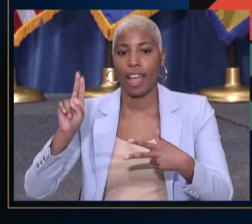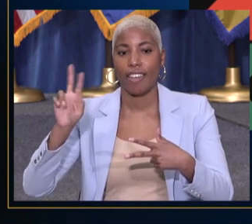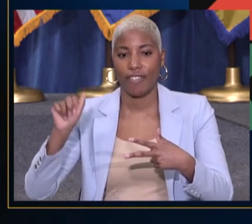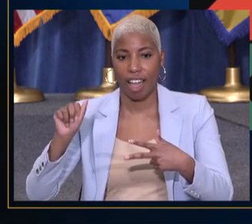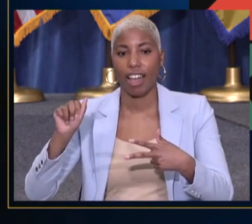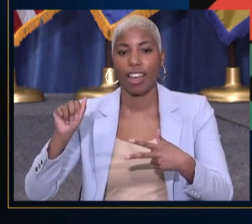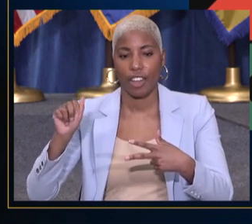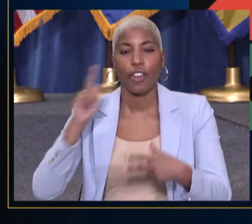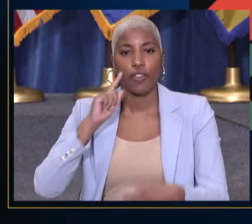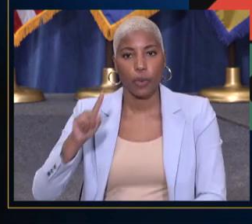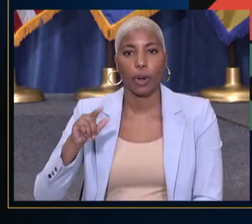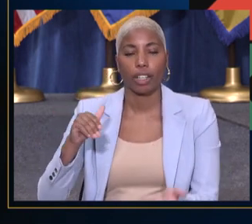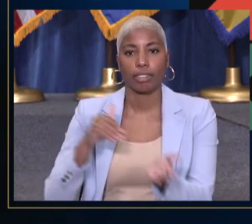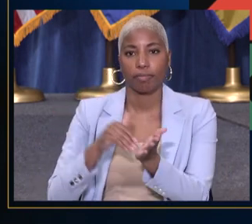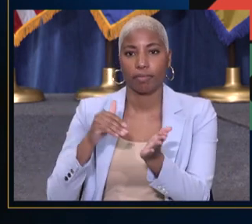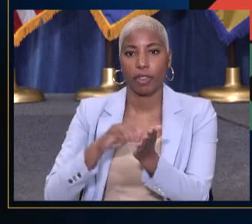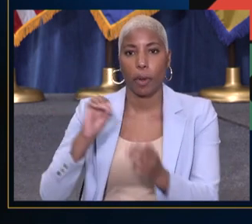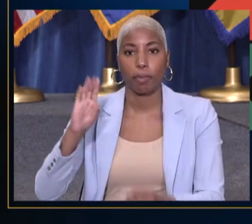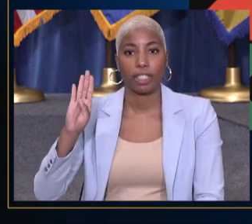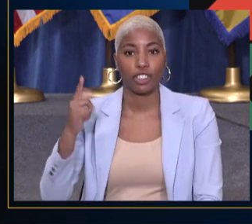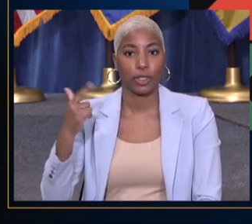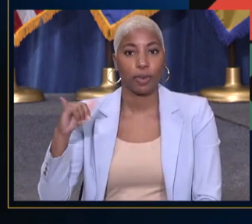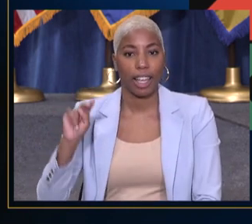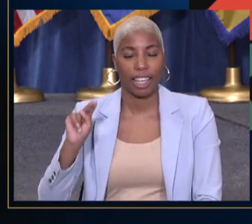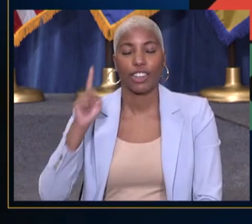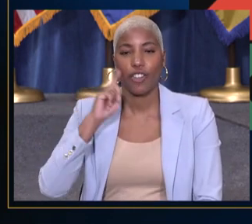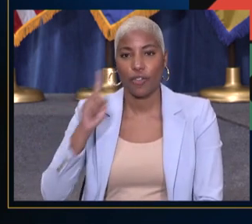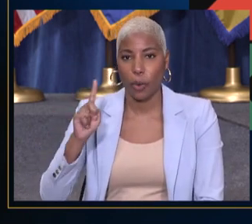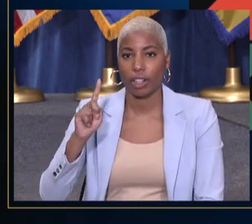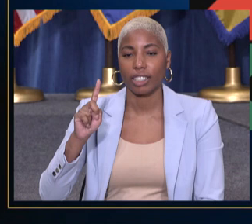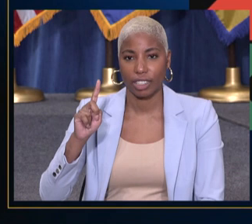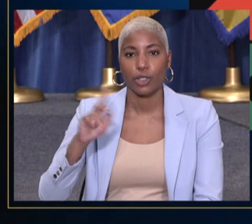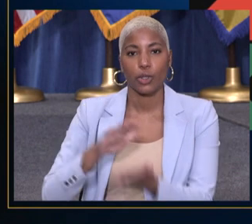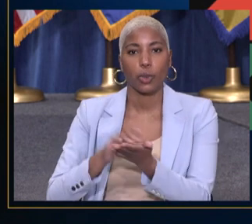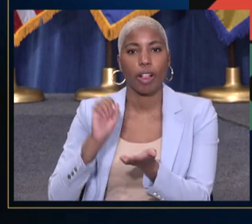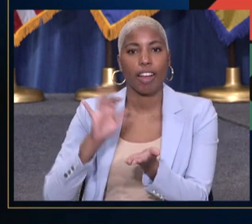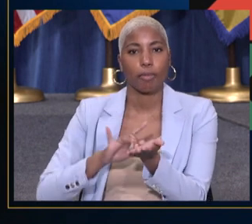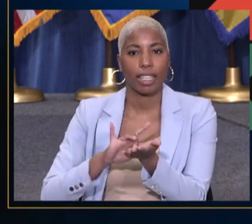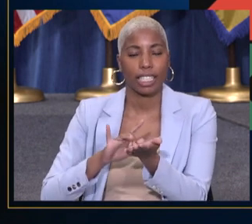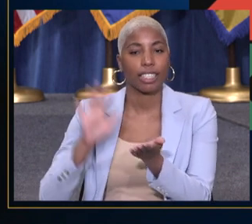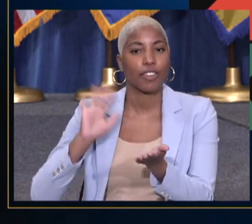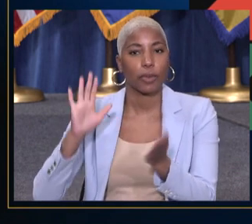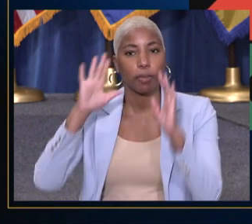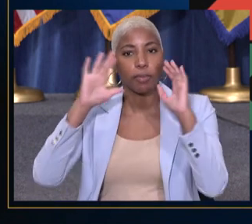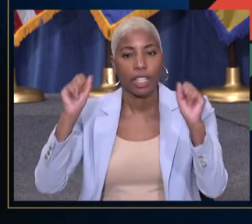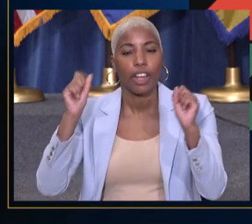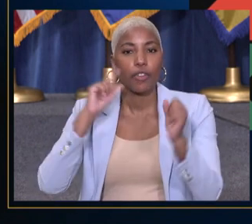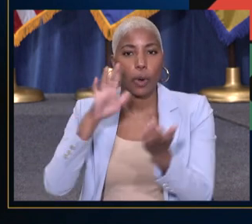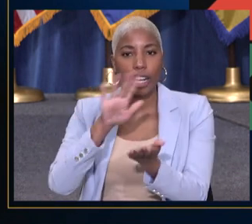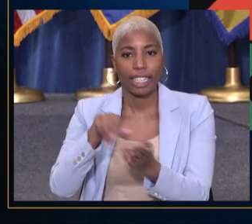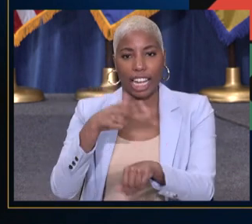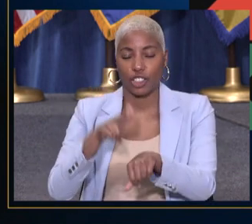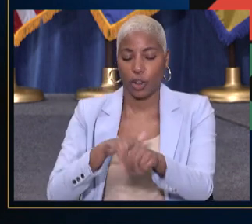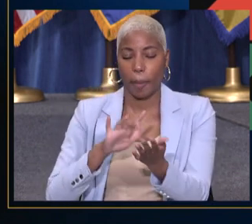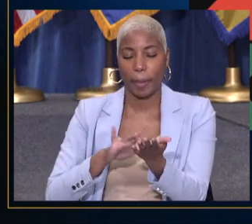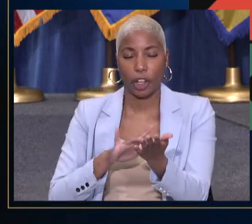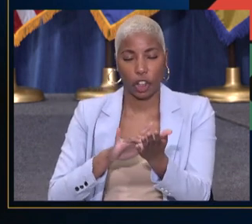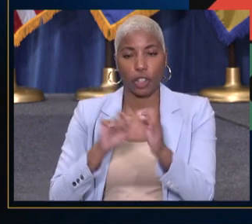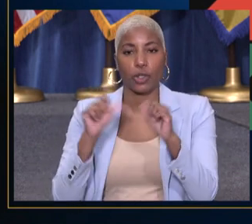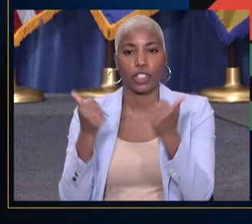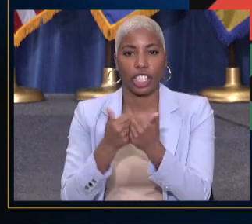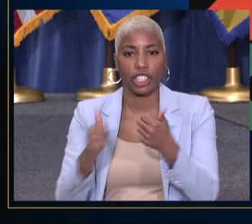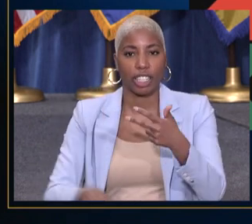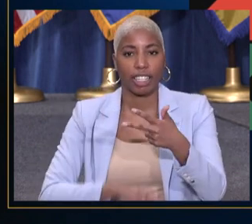gynecology at the NYU Grossman School of Medicine and former president of the National Medical Association,